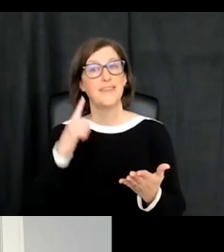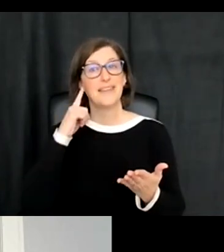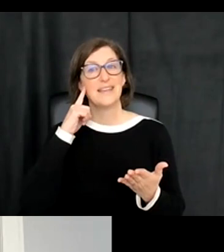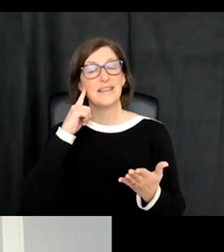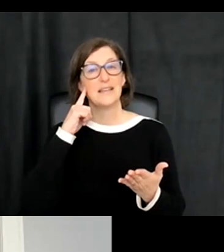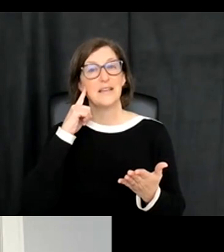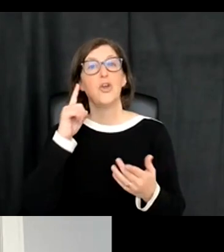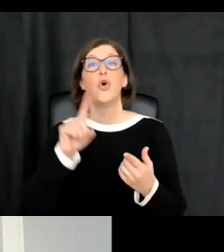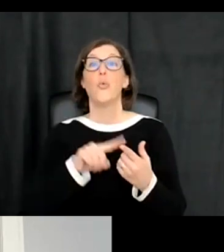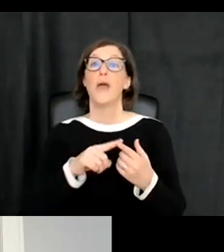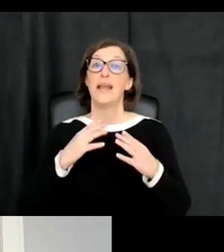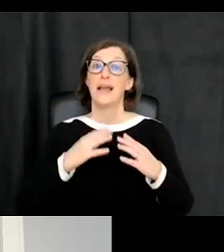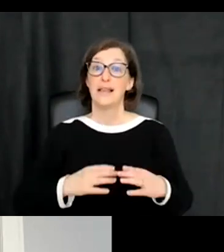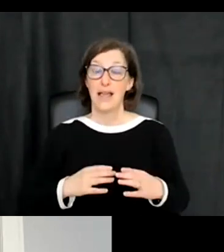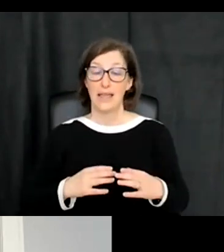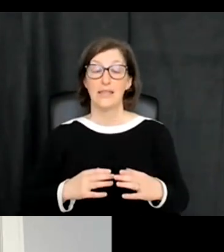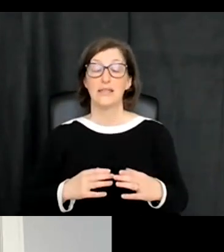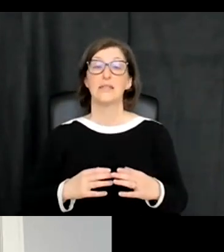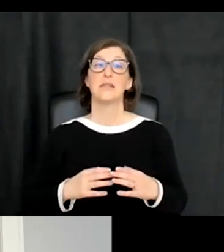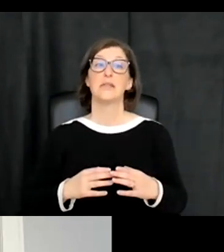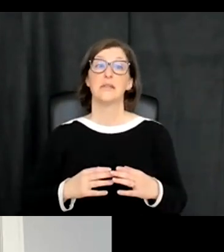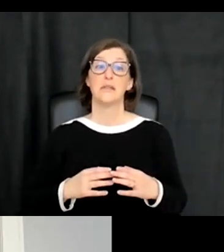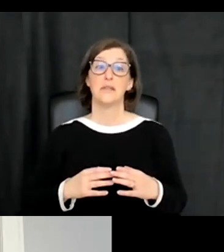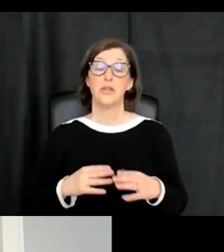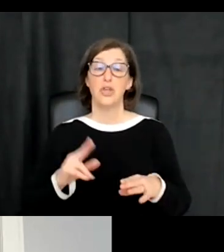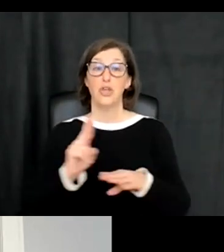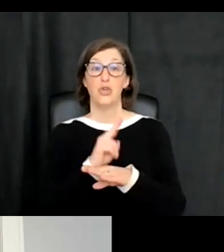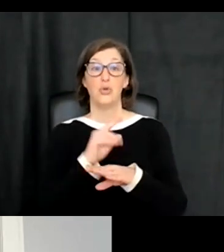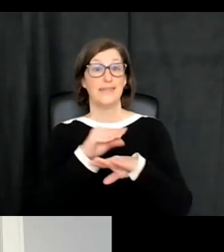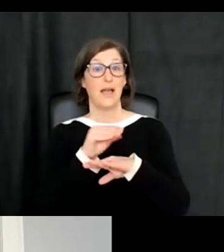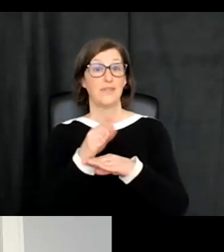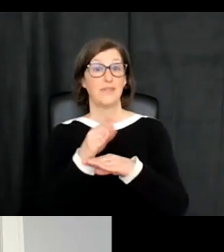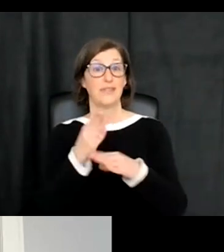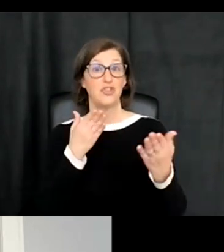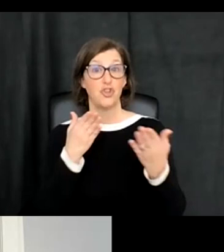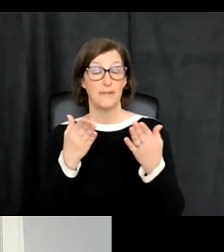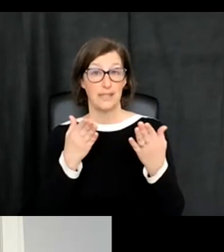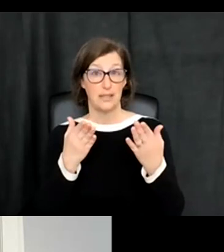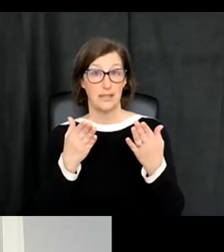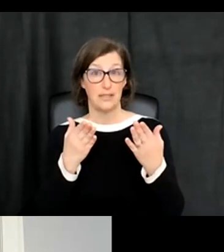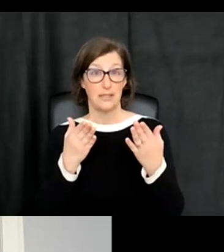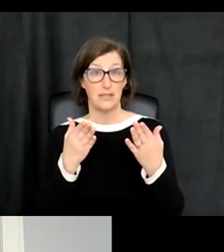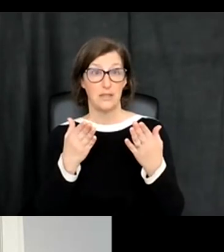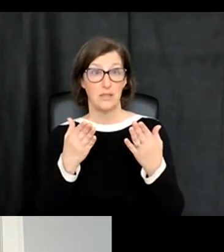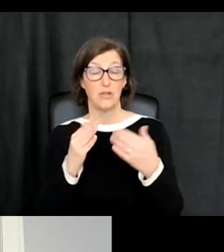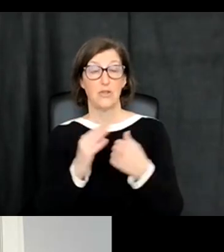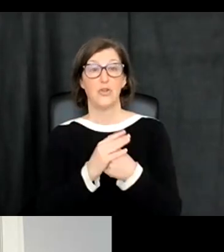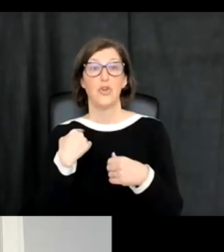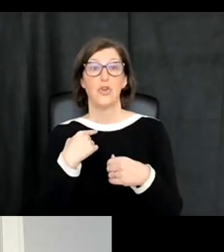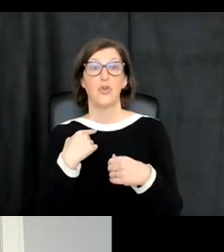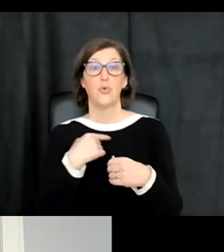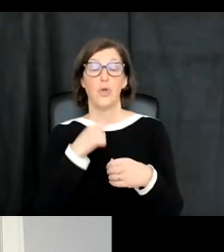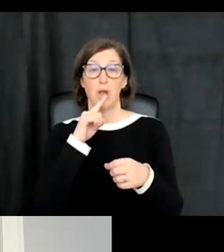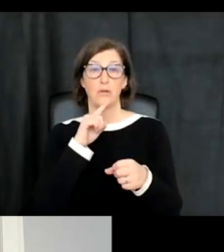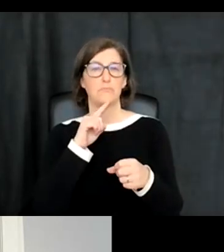when clients are released from our counseling centers or from our shelters, when they go back to the communities,